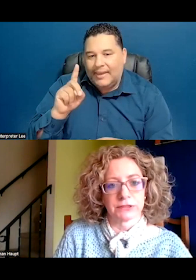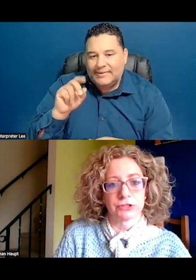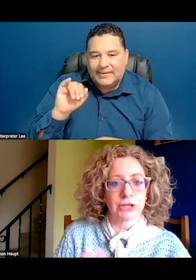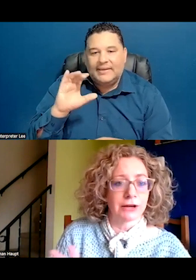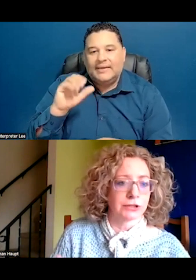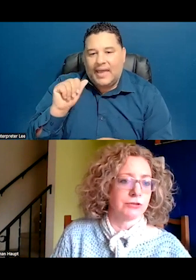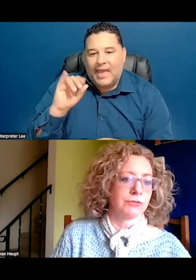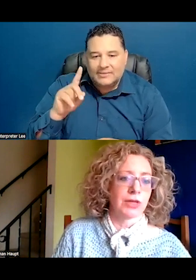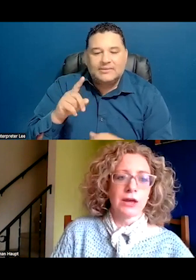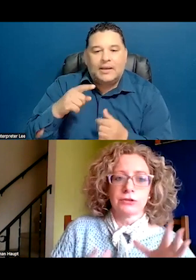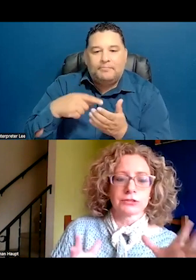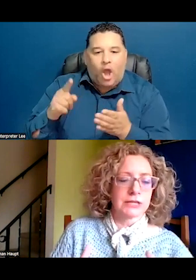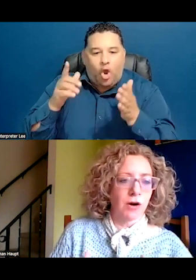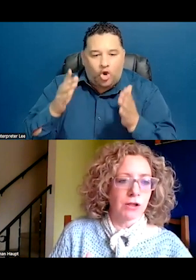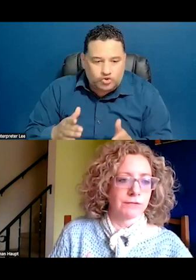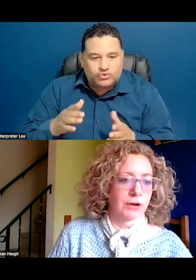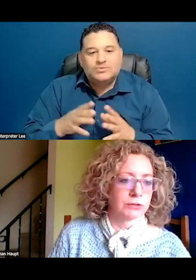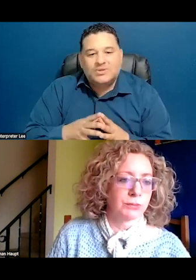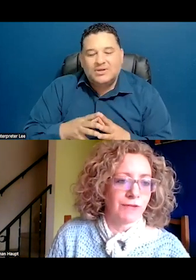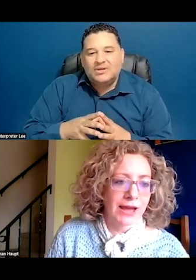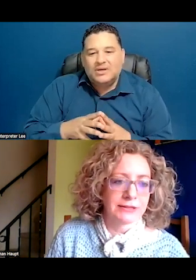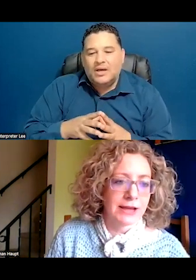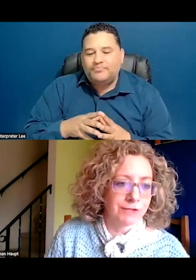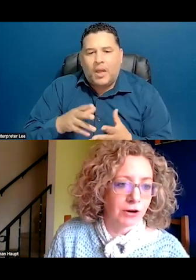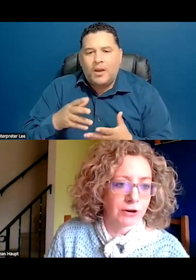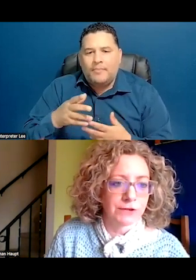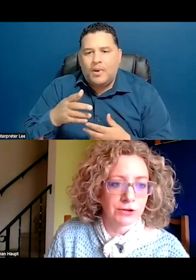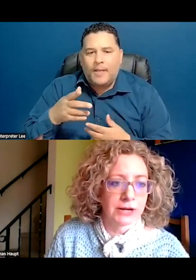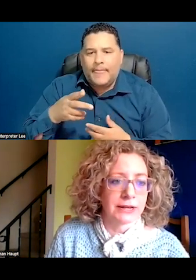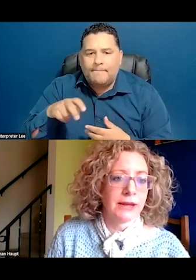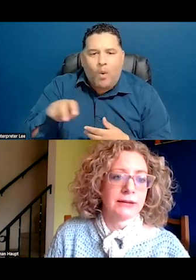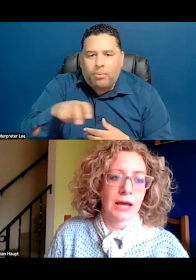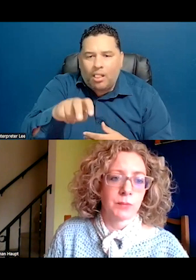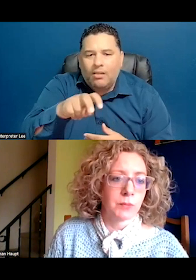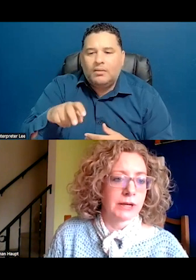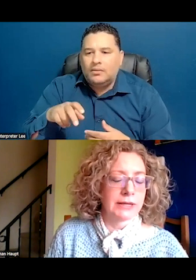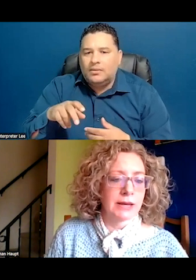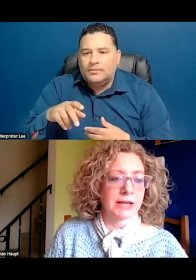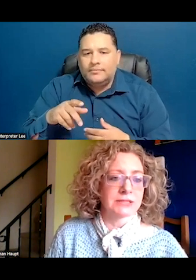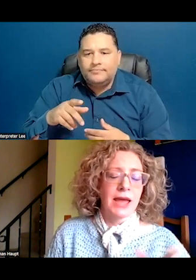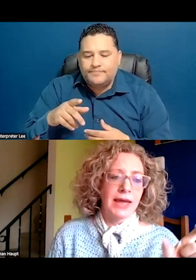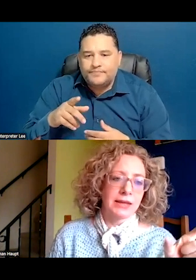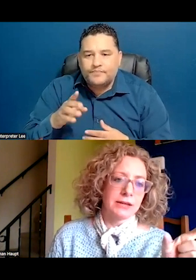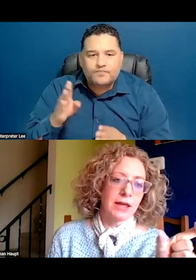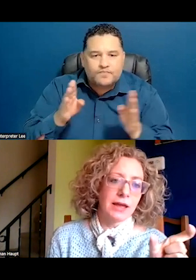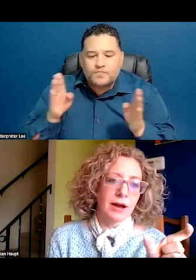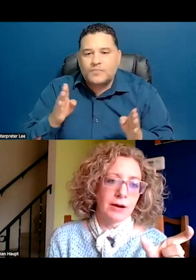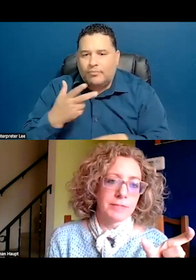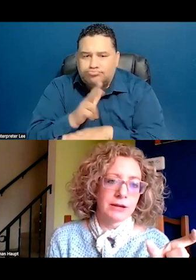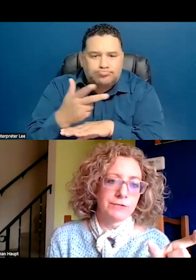receiving facilities, child and youth. You'll see all of those. We've had deaf and hard of hearing, 911 and EMS.